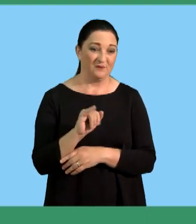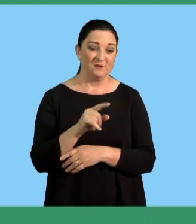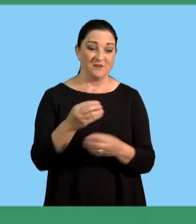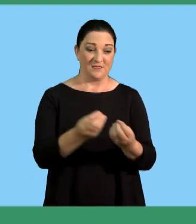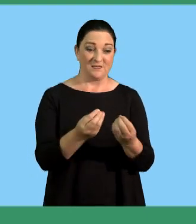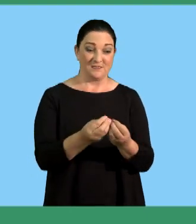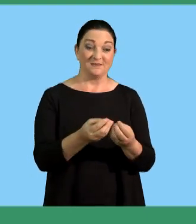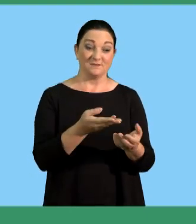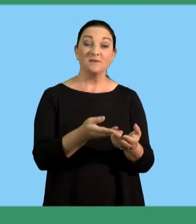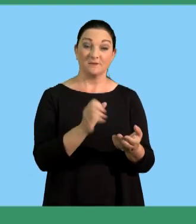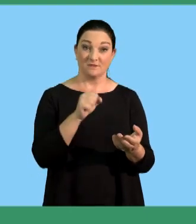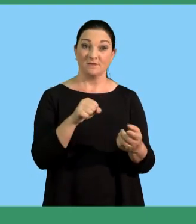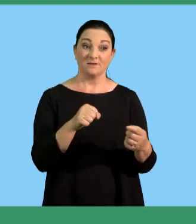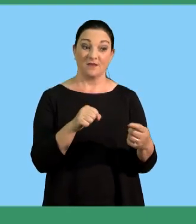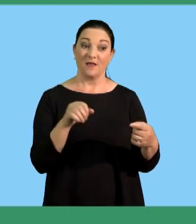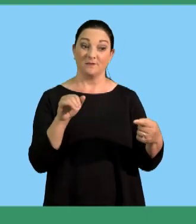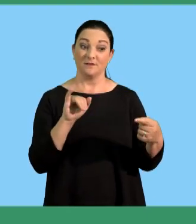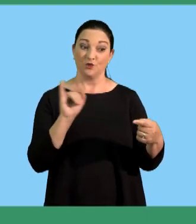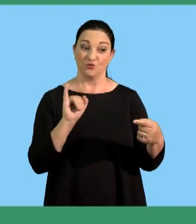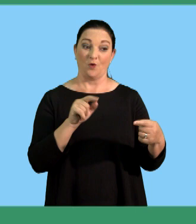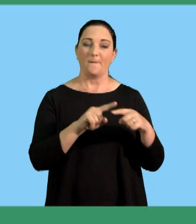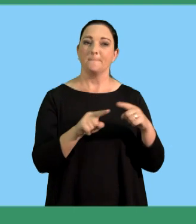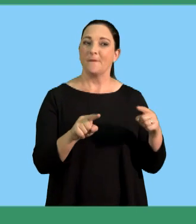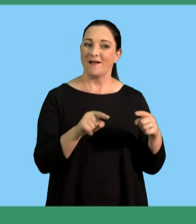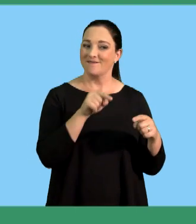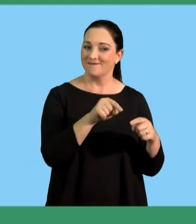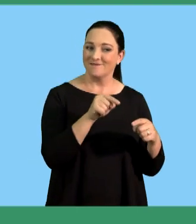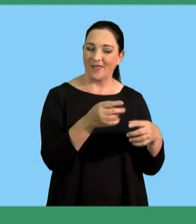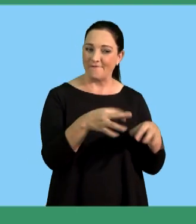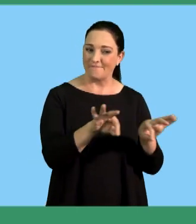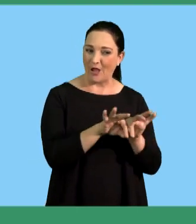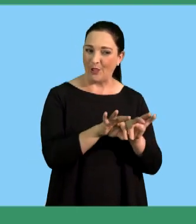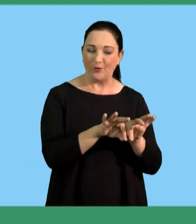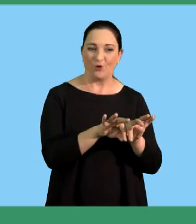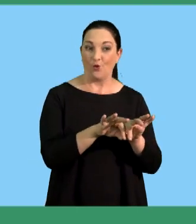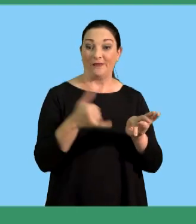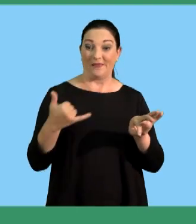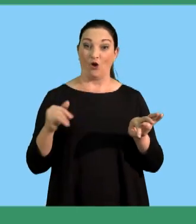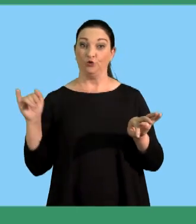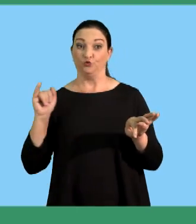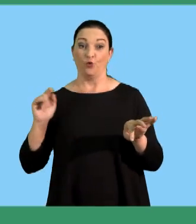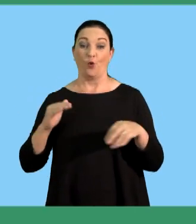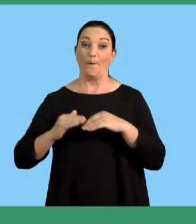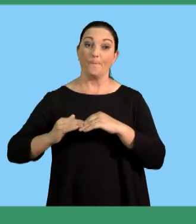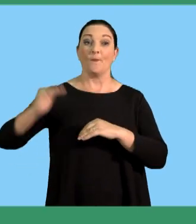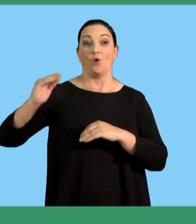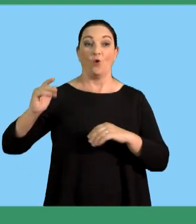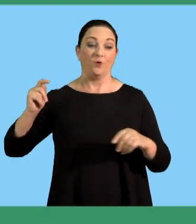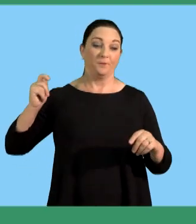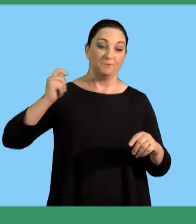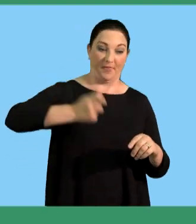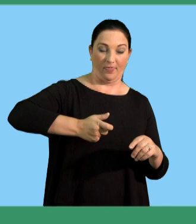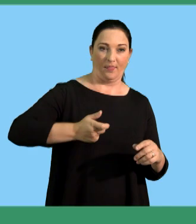the item is insured for more than the actual market value of the asset. So this is to